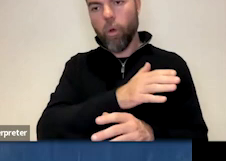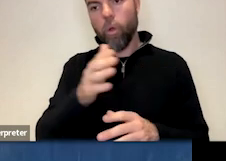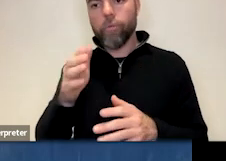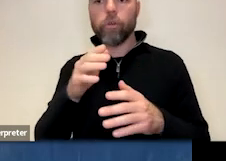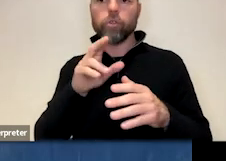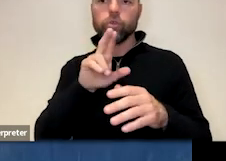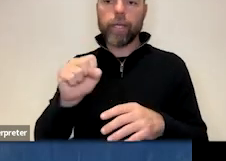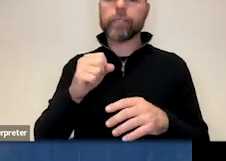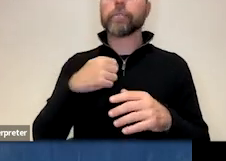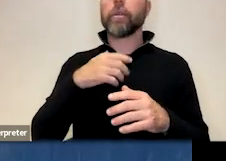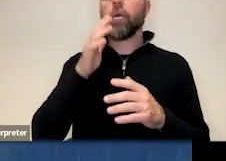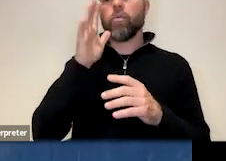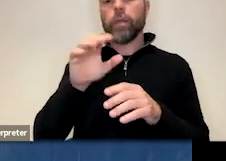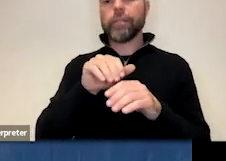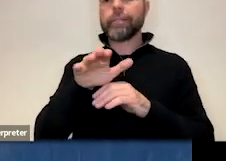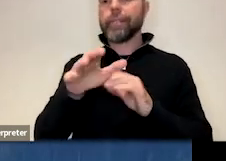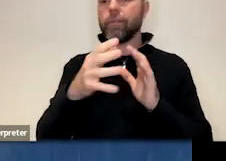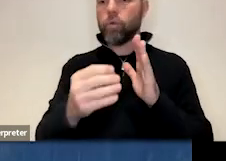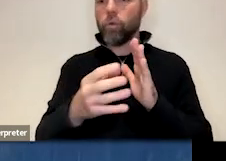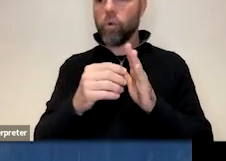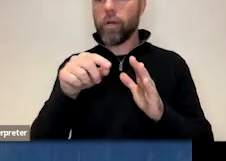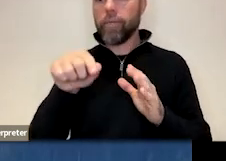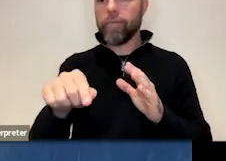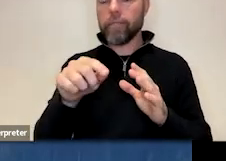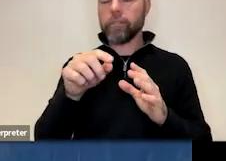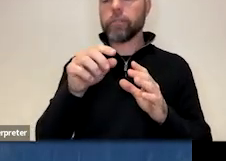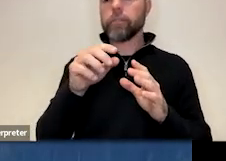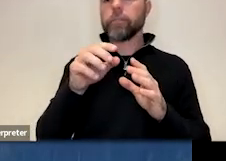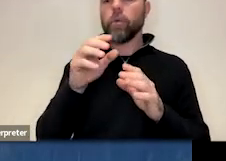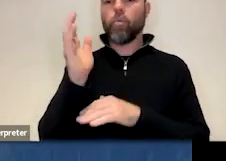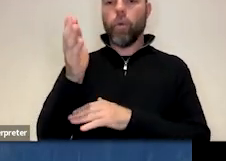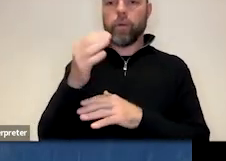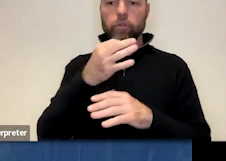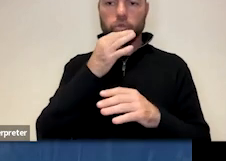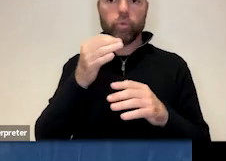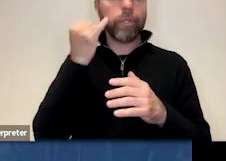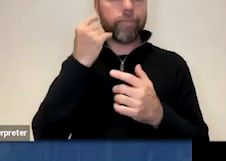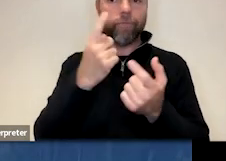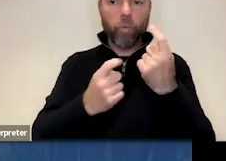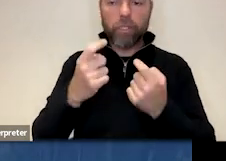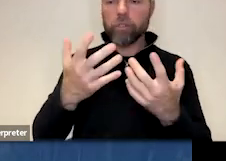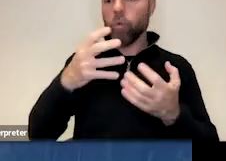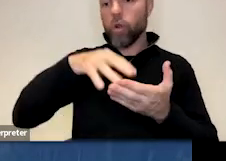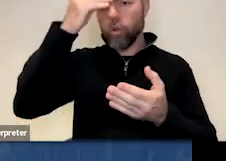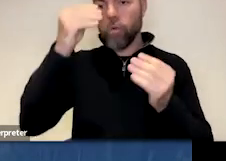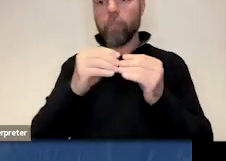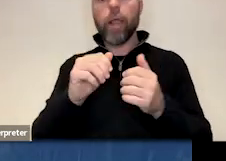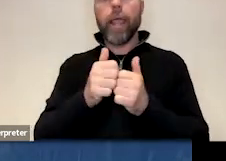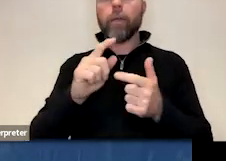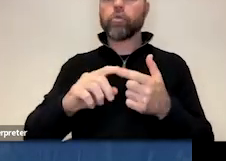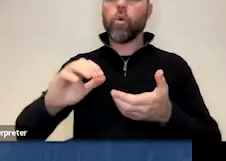to remind you that we will send you a recording of today's webinar soon. And if you have any questions in the meantime, or you'd like to learn more about ways to partner